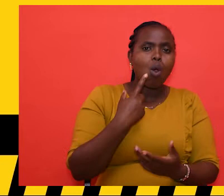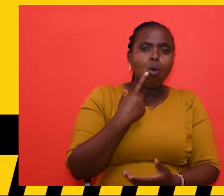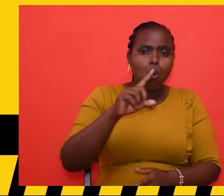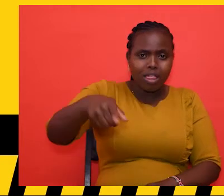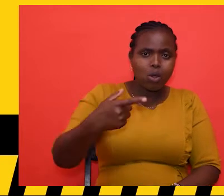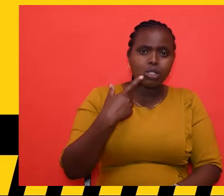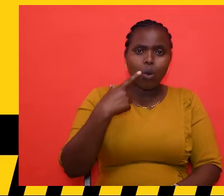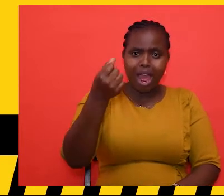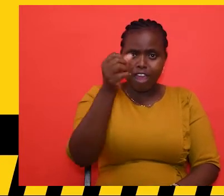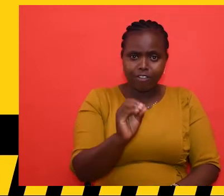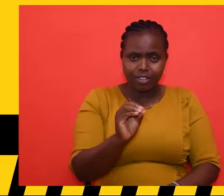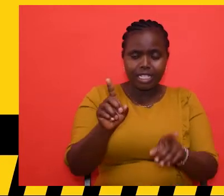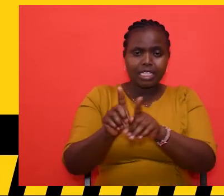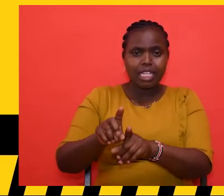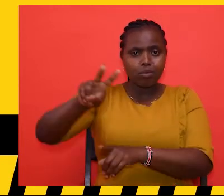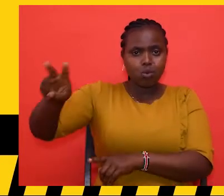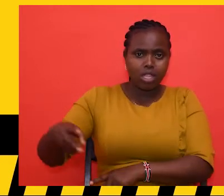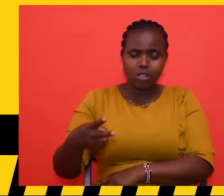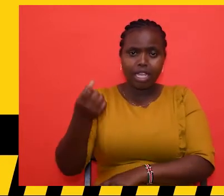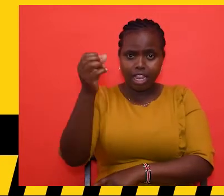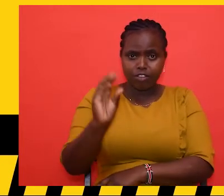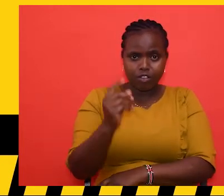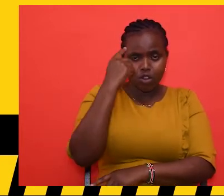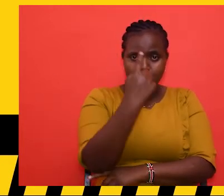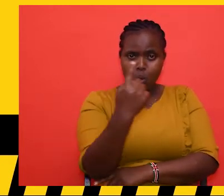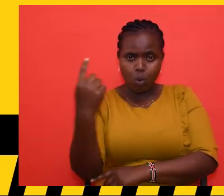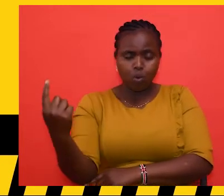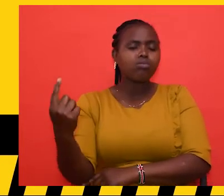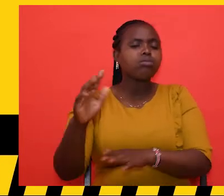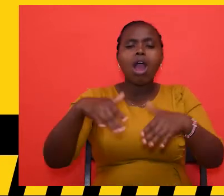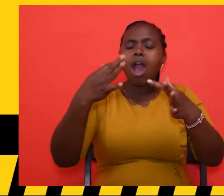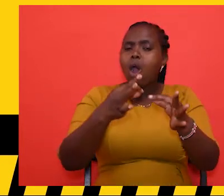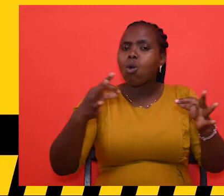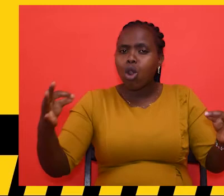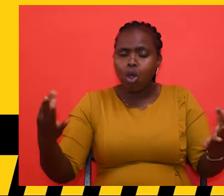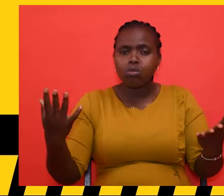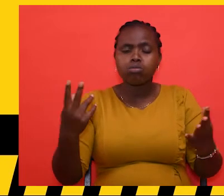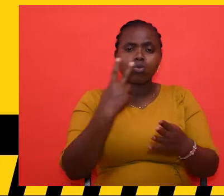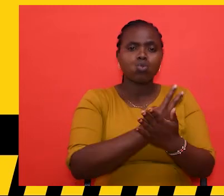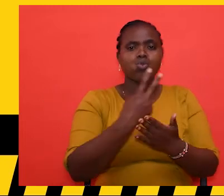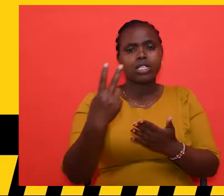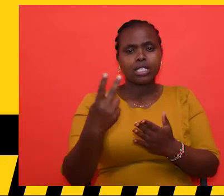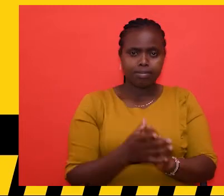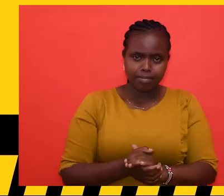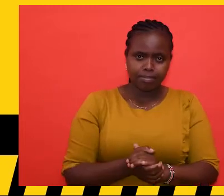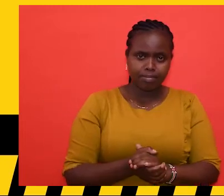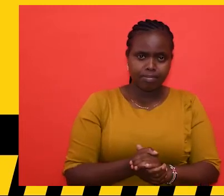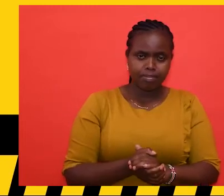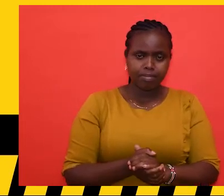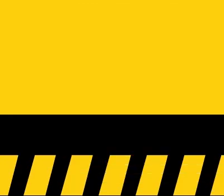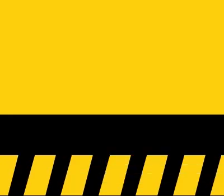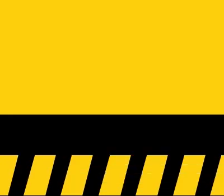of 1,150 shillings, while a pair will cost 2,050 shillings. The duration for issuance is at least